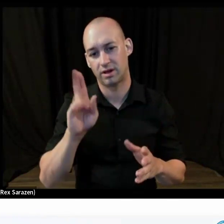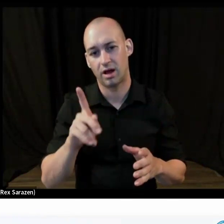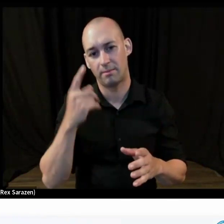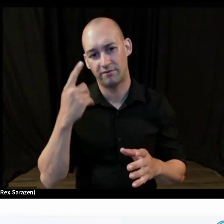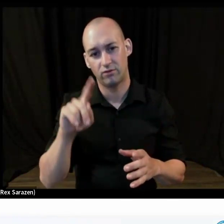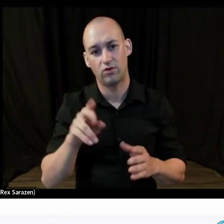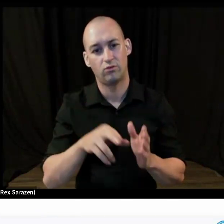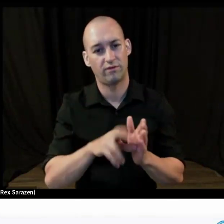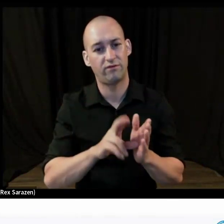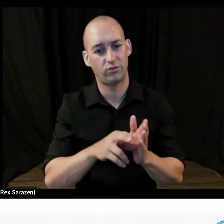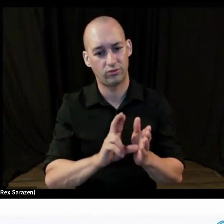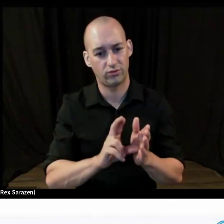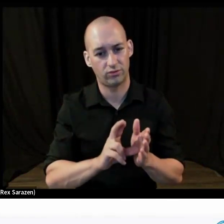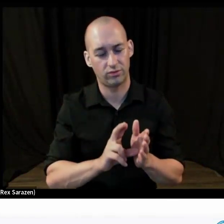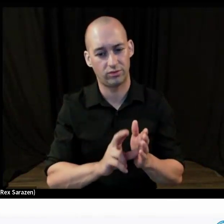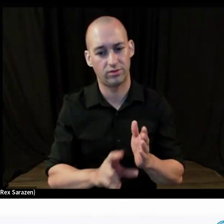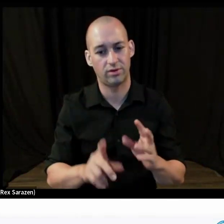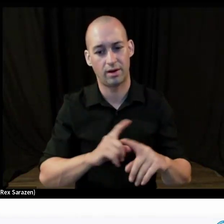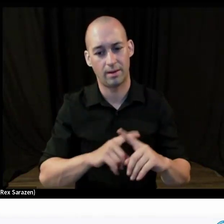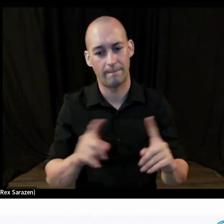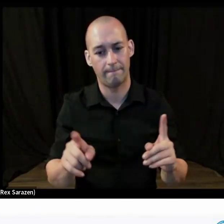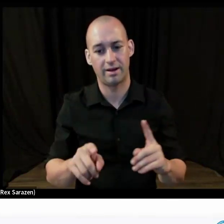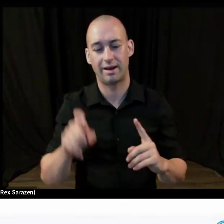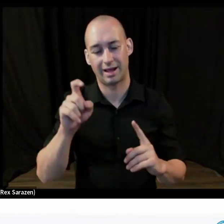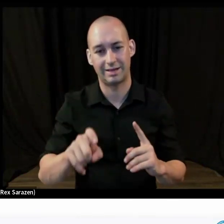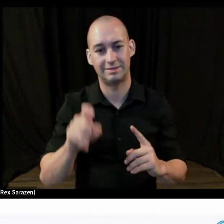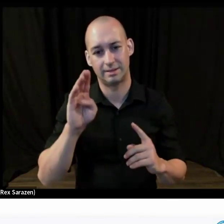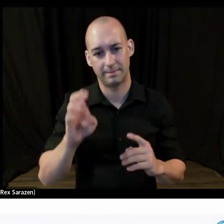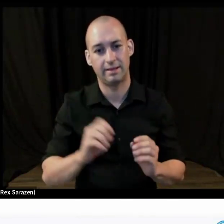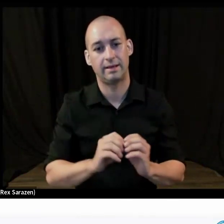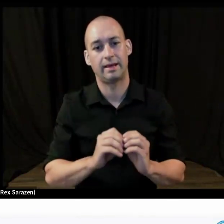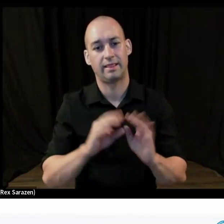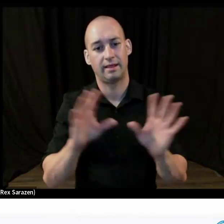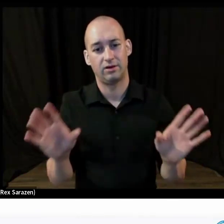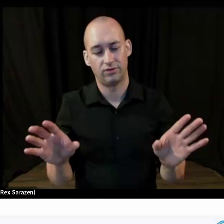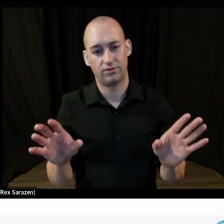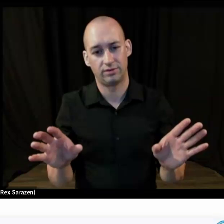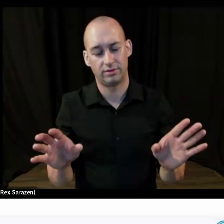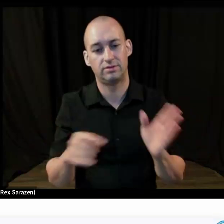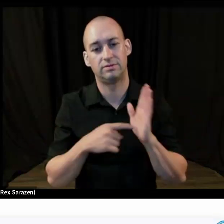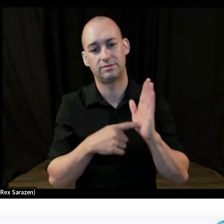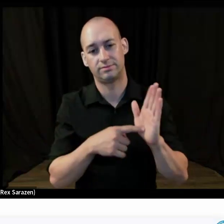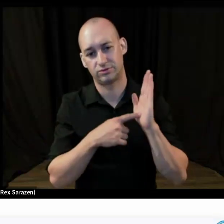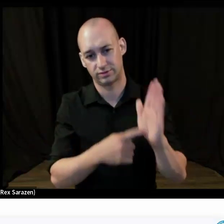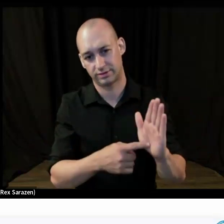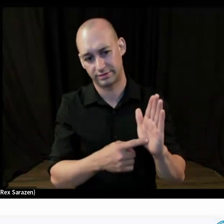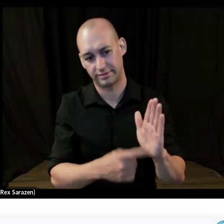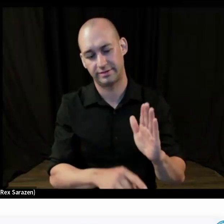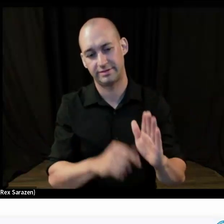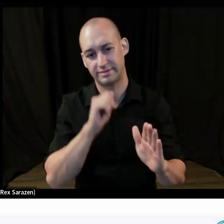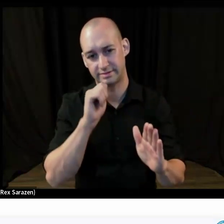review, but it has to be clearly demonstrated that it is